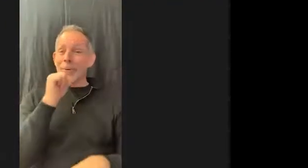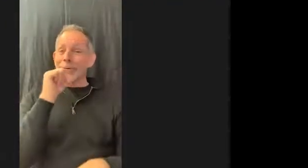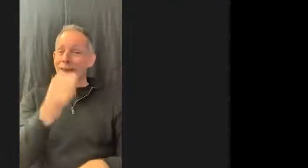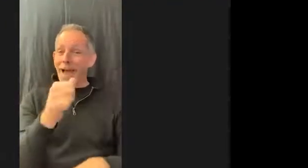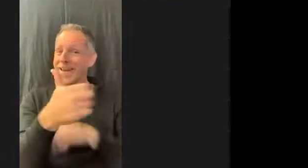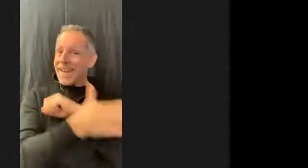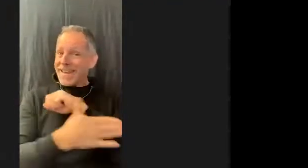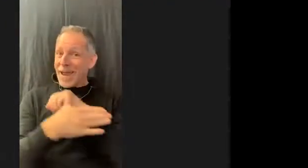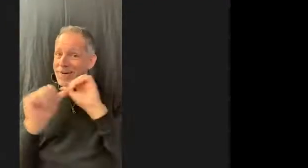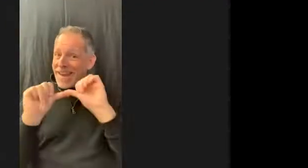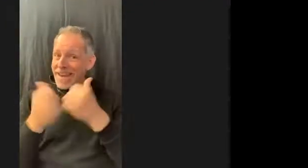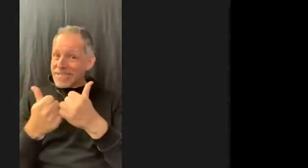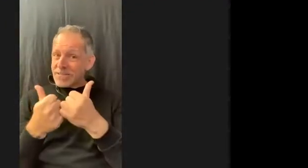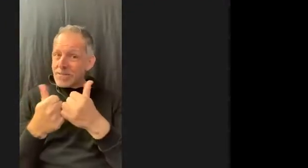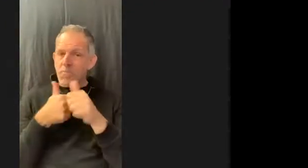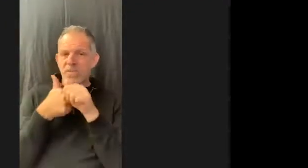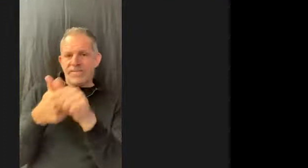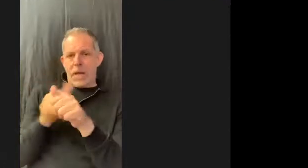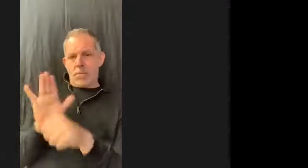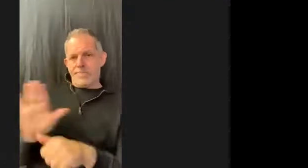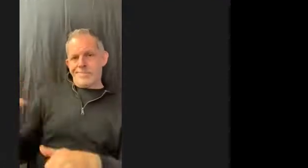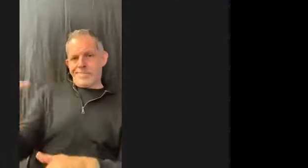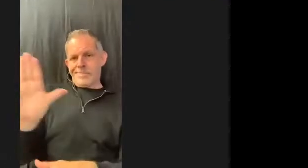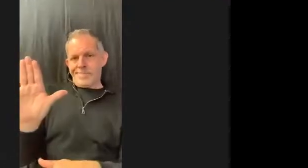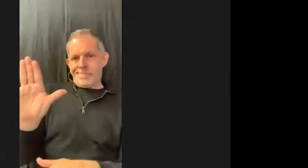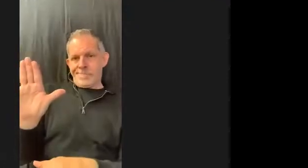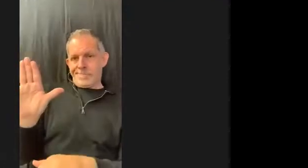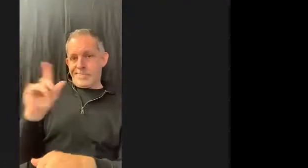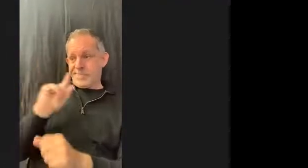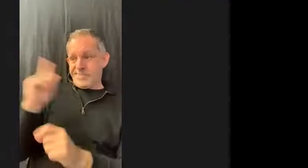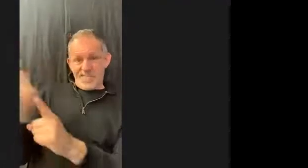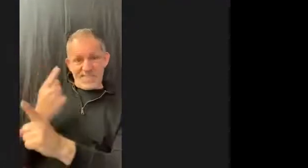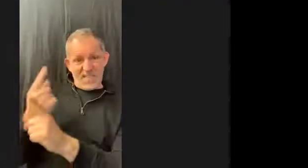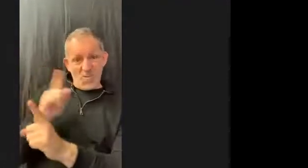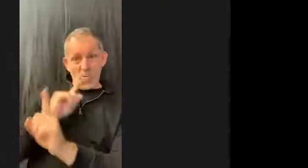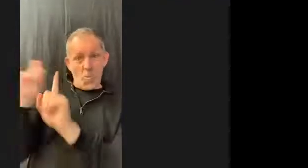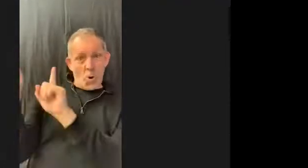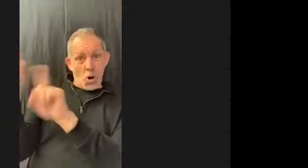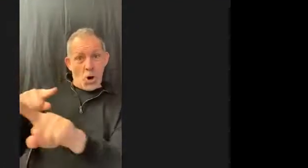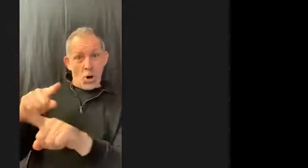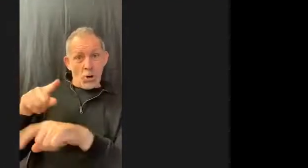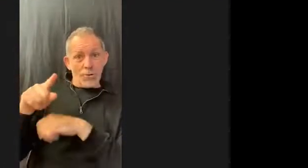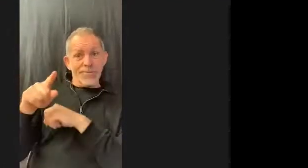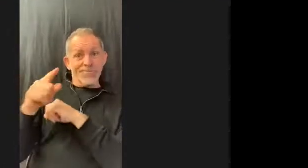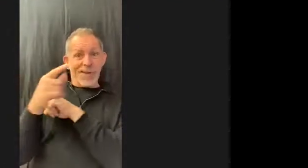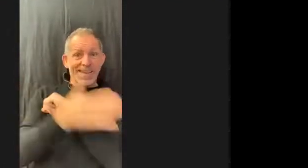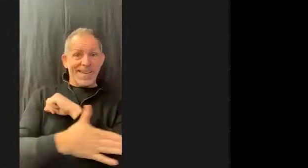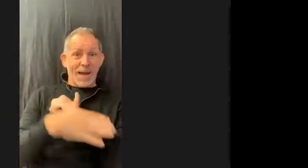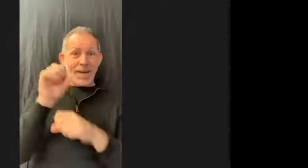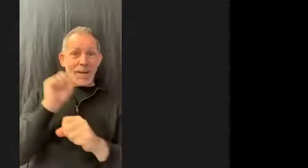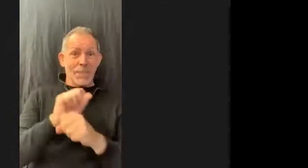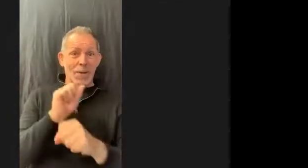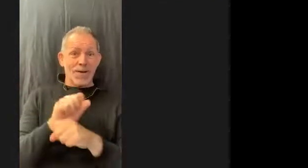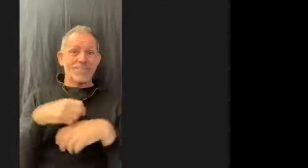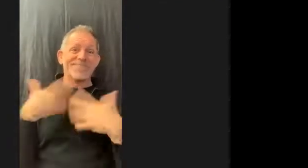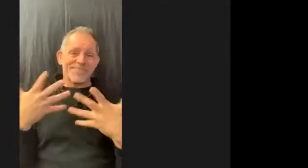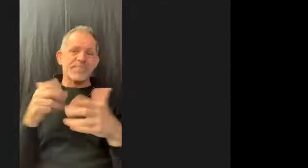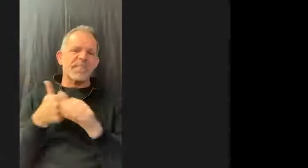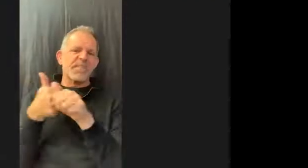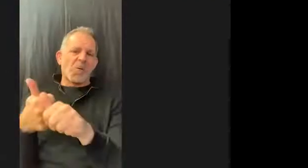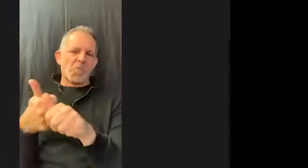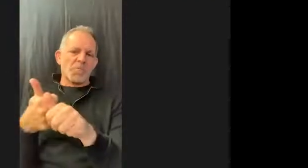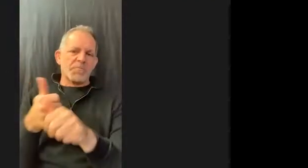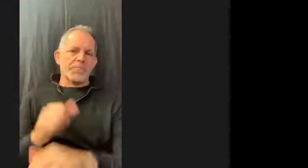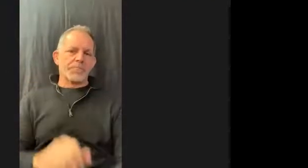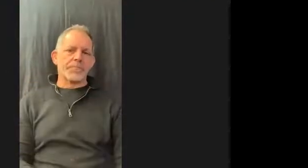appropriate response for county employees. Yeah, and just a couple of things. We are already over 70% vaccination